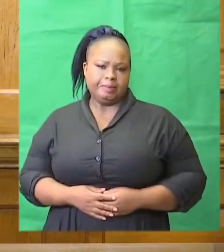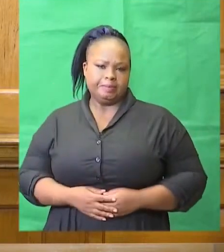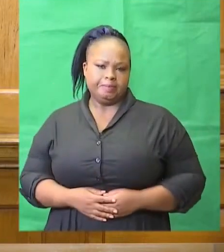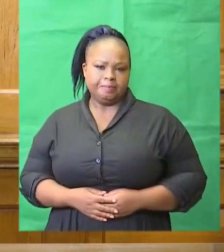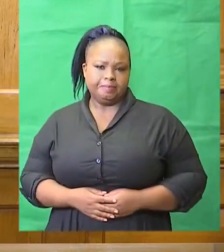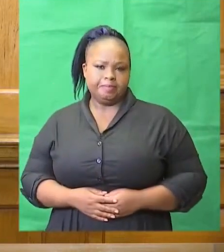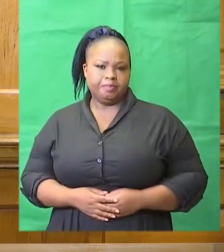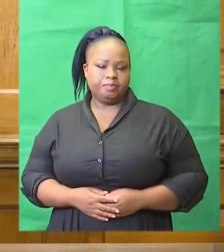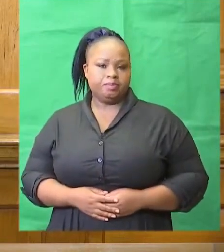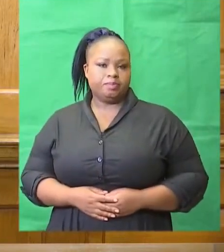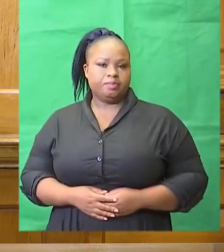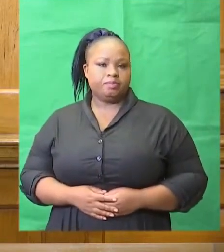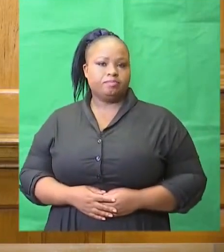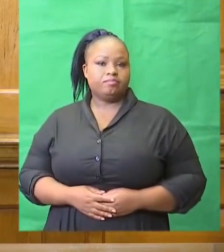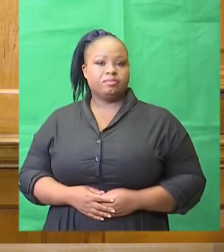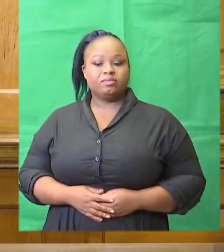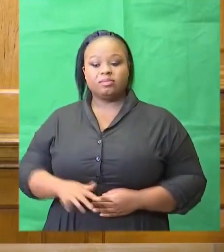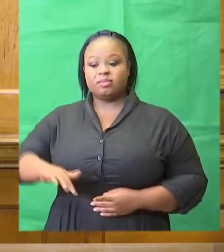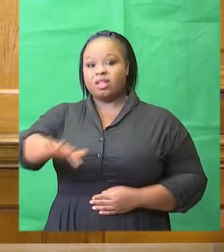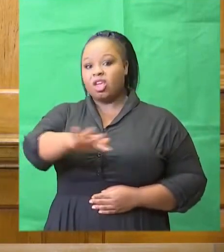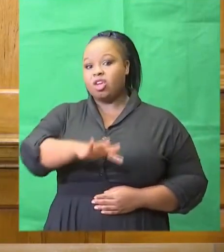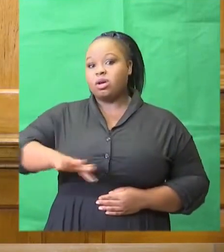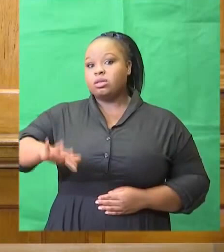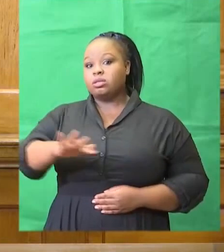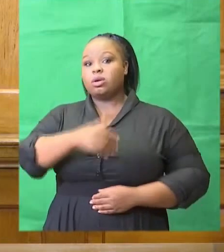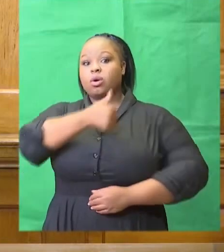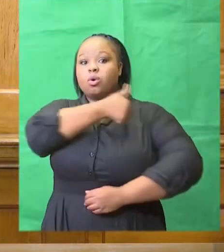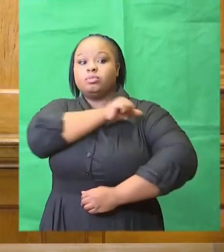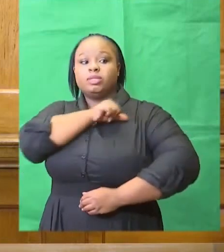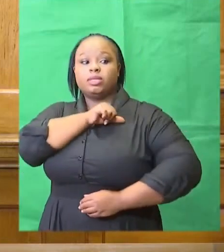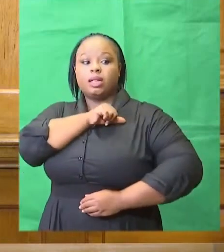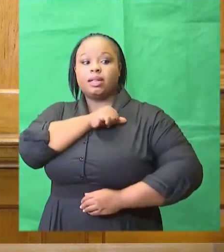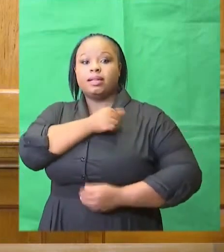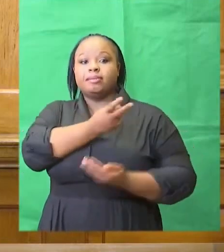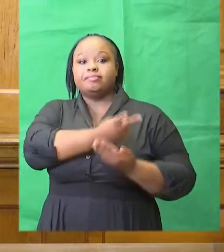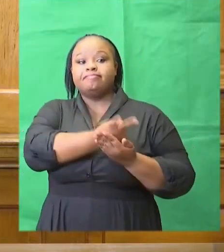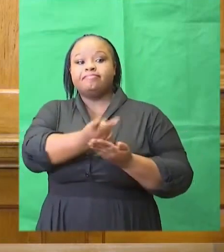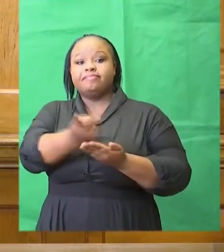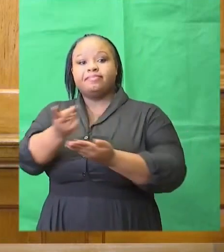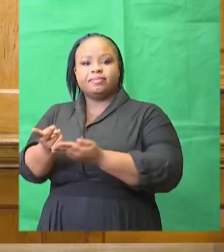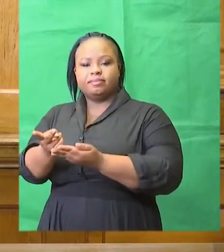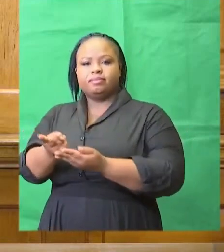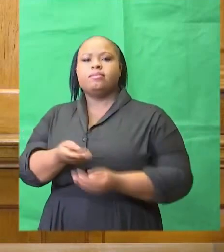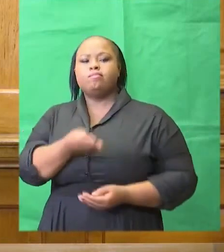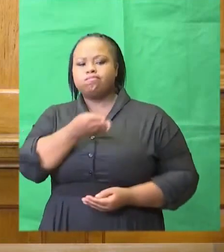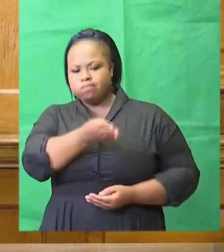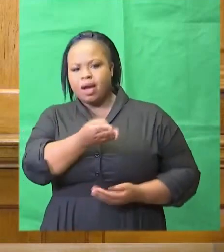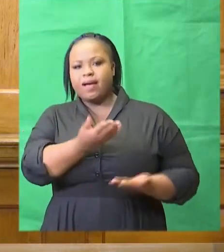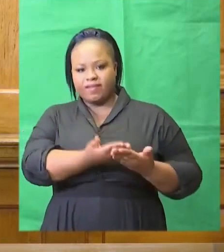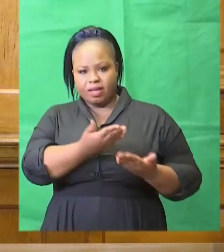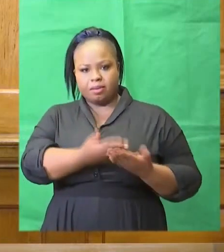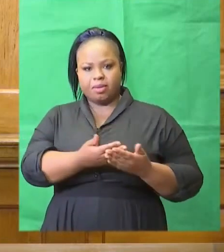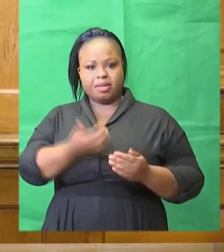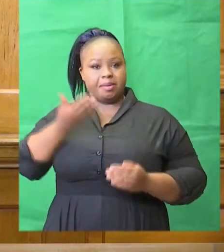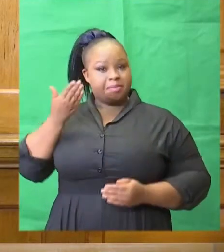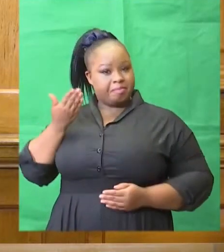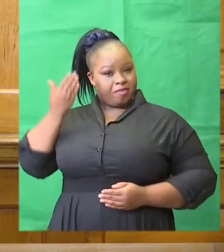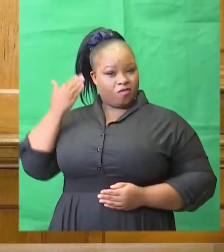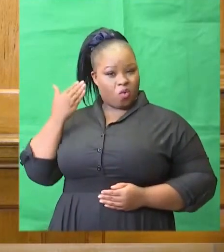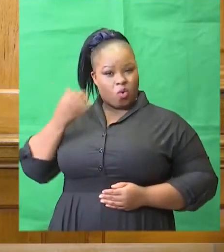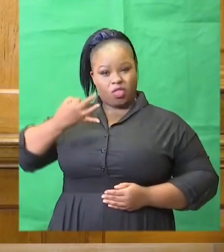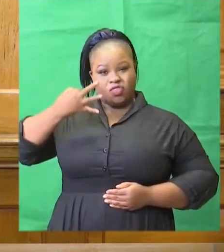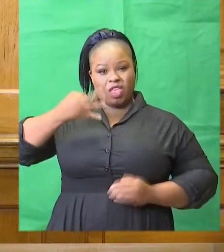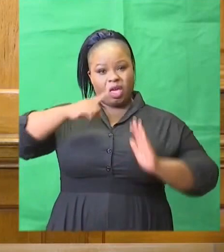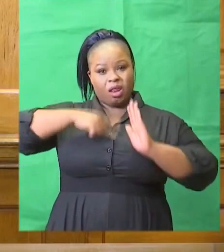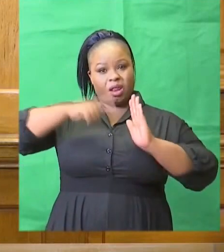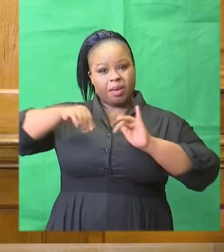To ensure our facilities are ready, all hospital beds that were available or required during the third wave of